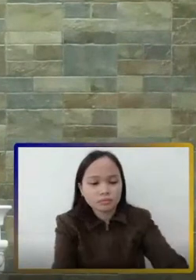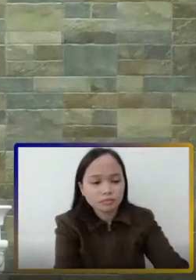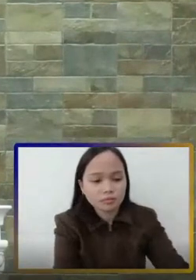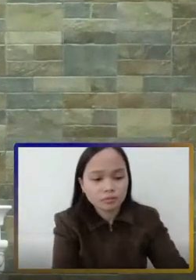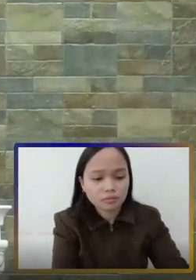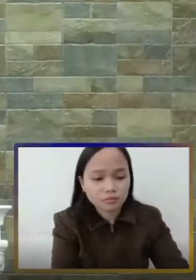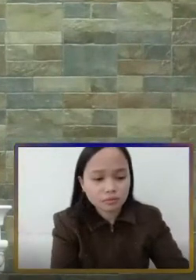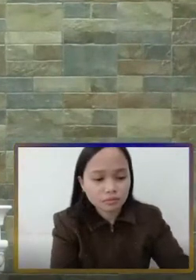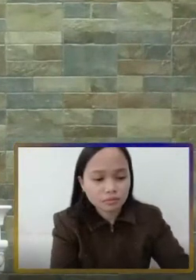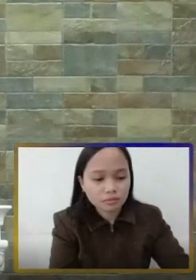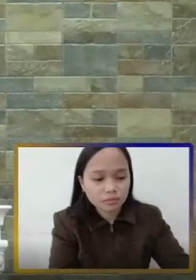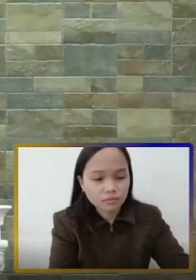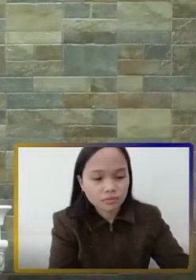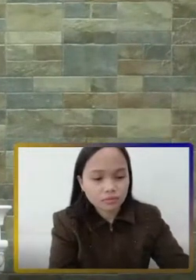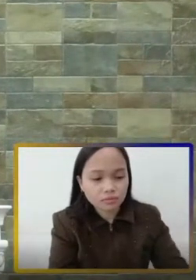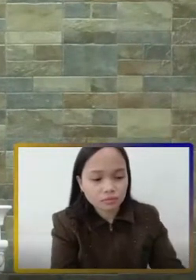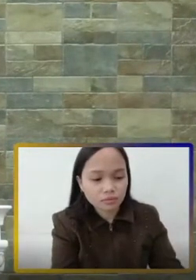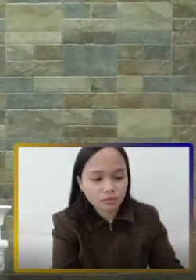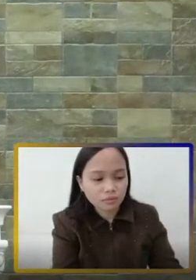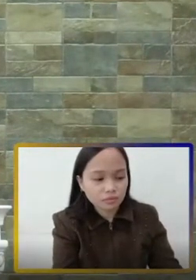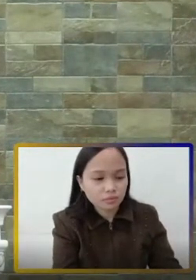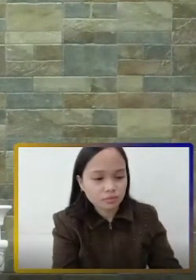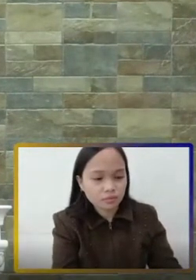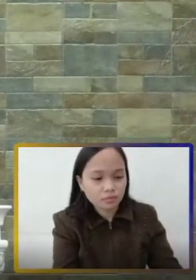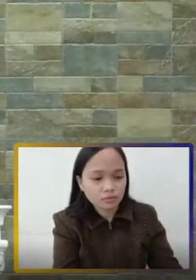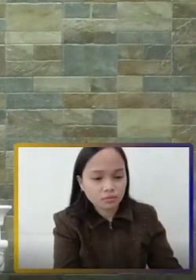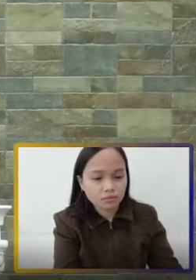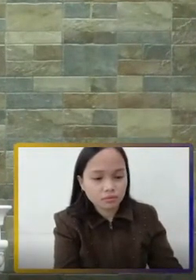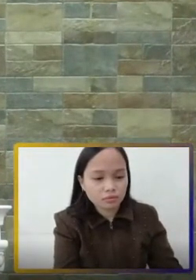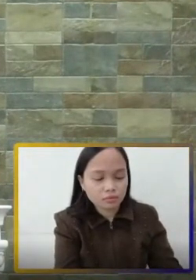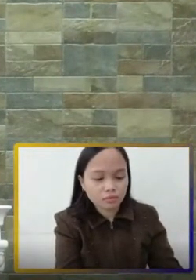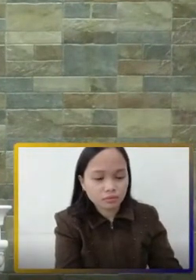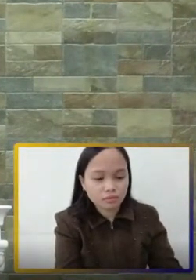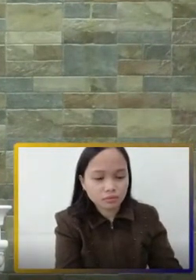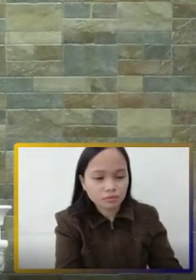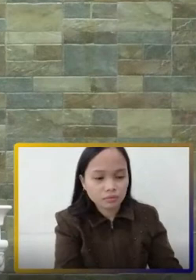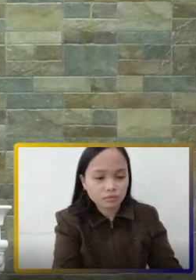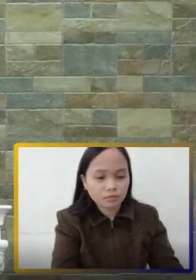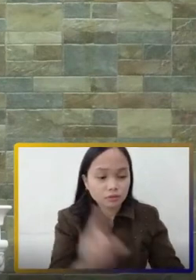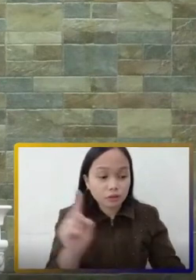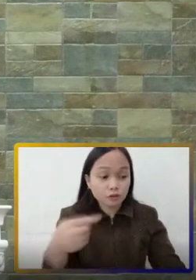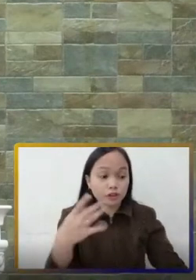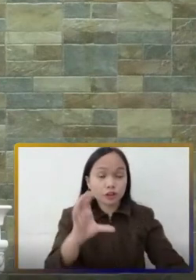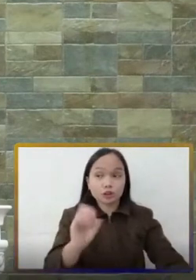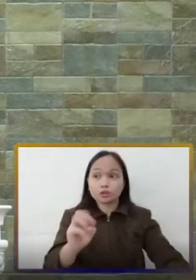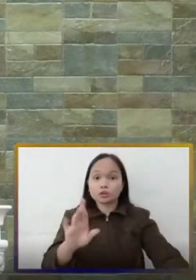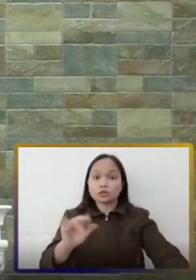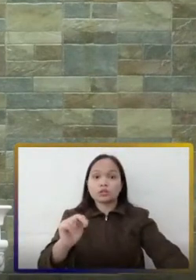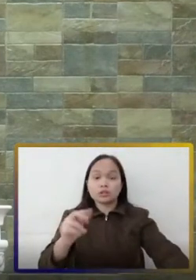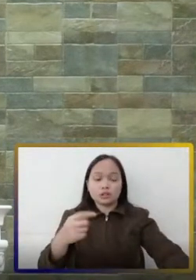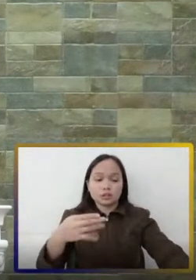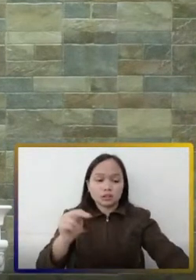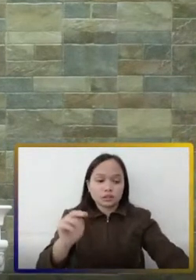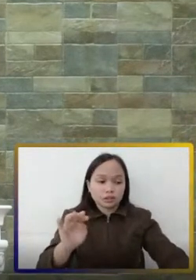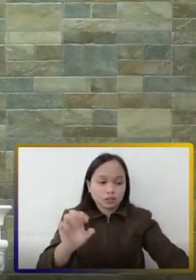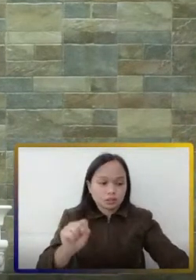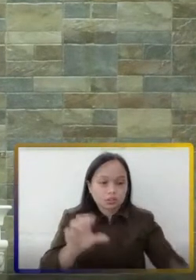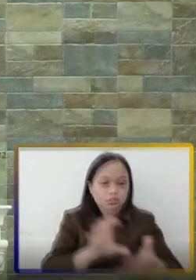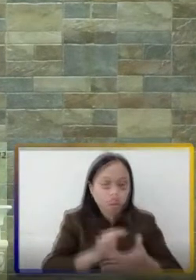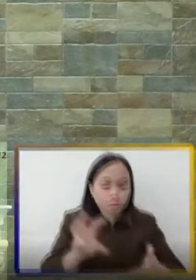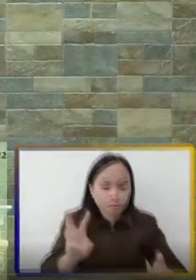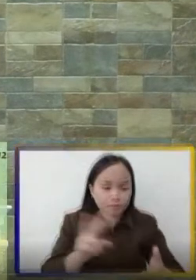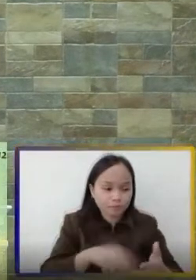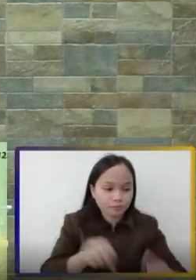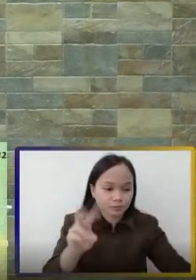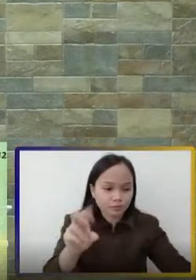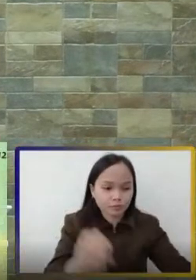Here's what Apostle Paul said. Are you with me now? 1 Corinthians chapter 6 and verse number 12. All things